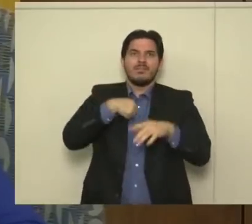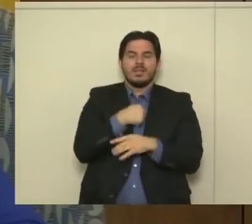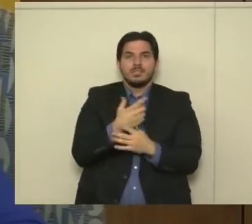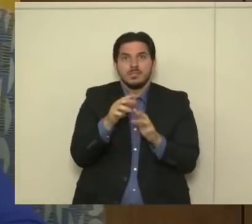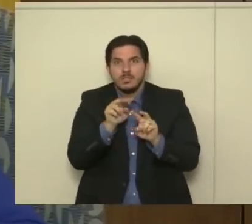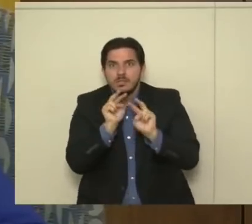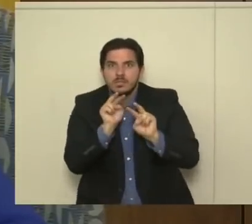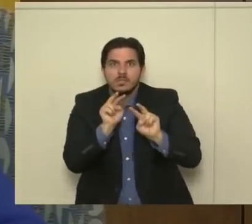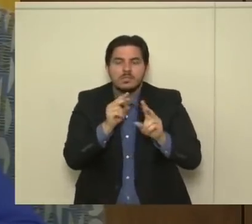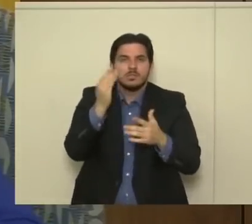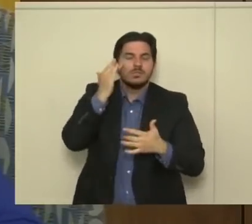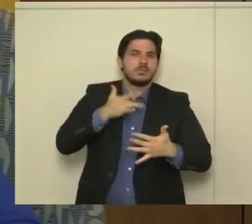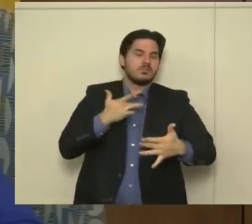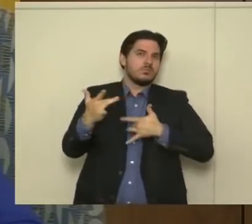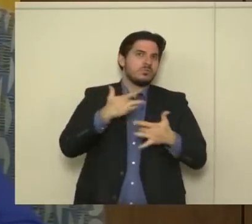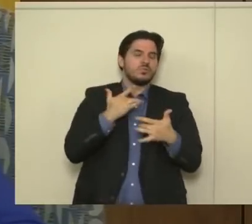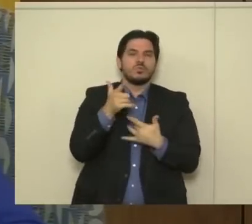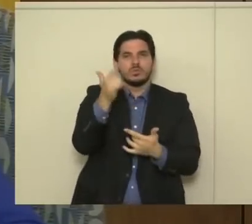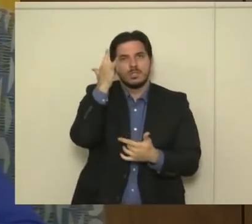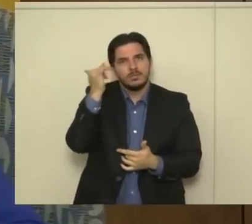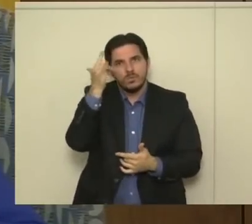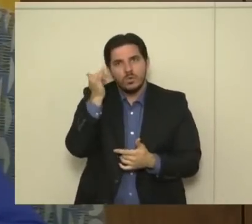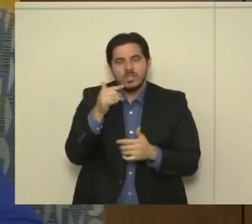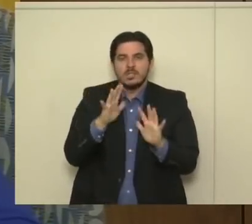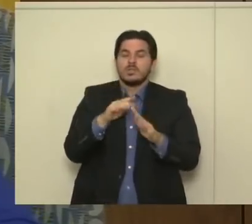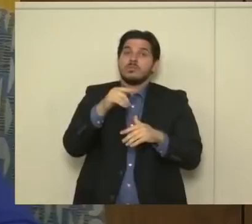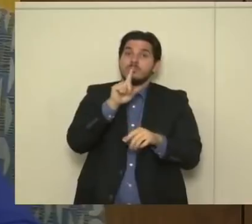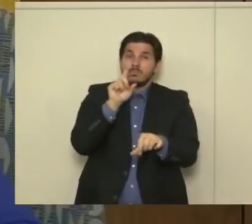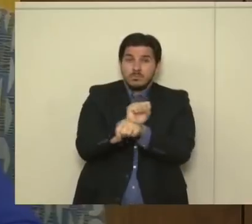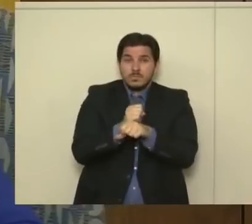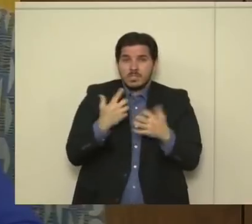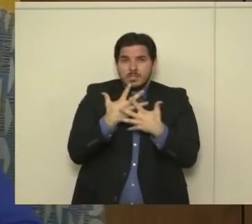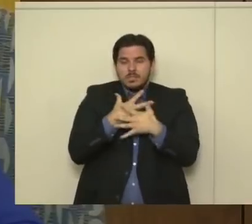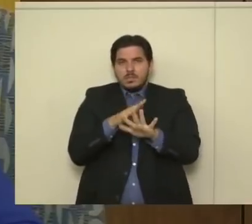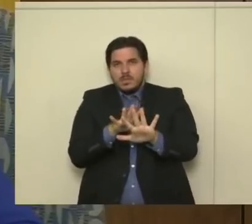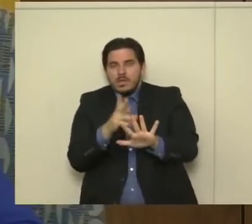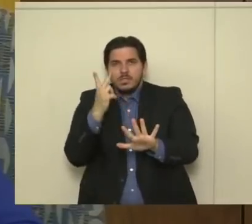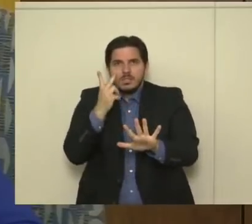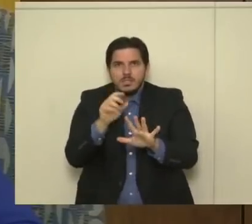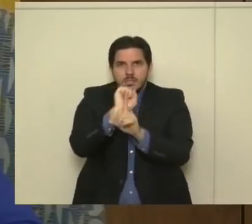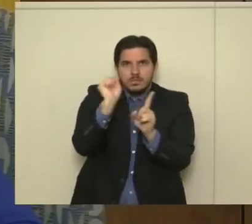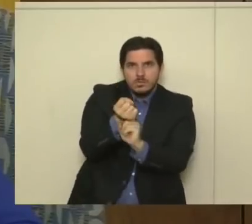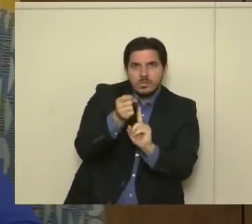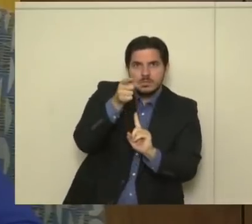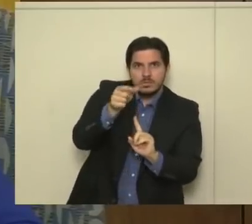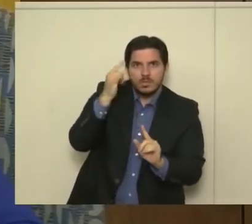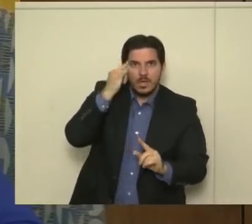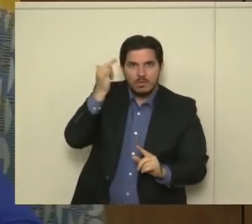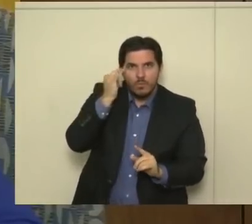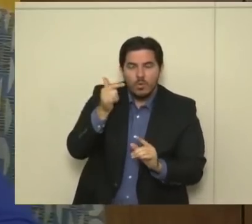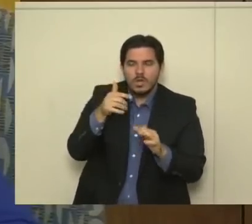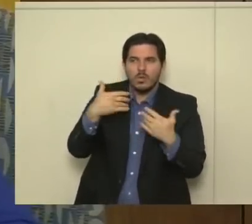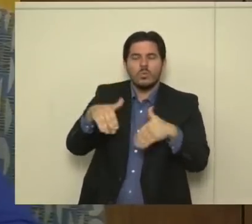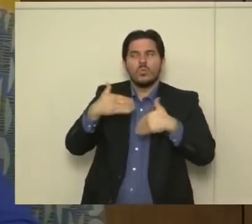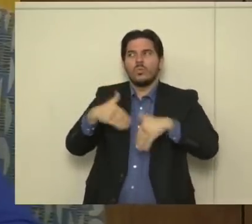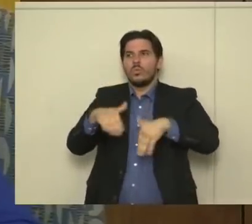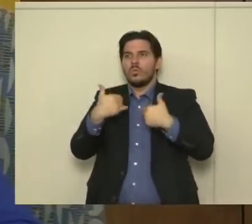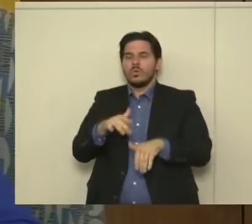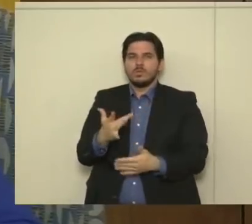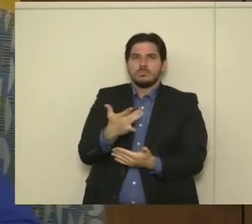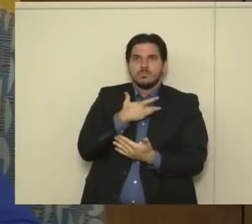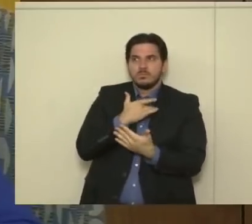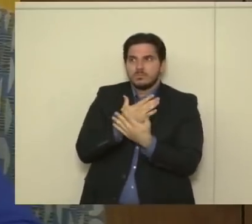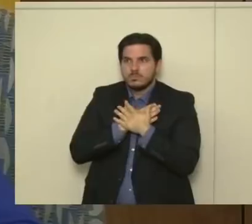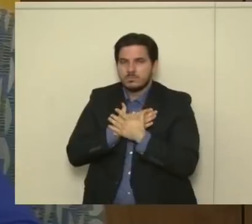with great concern and horror, is ripping through so many of California's